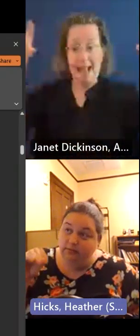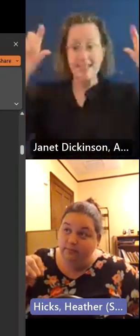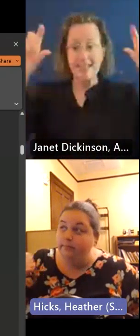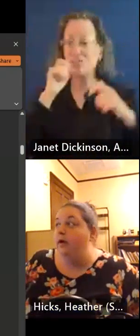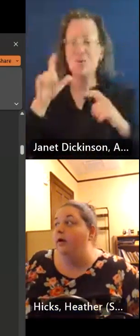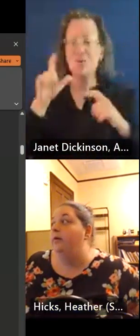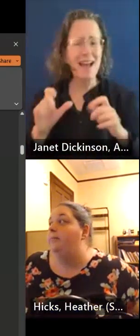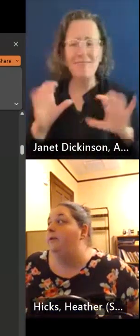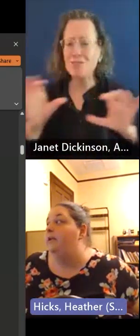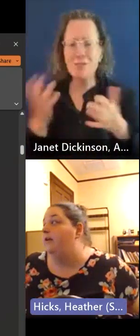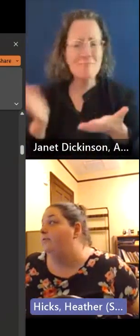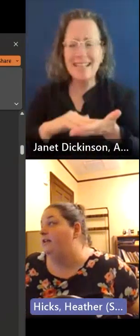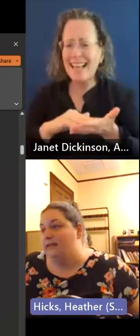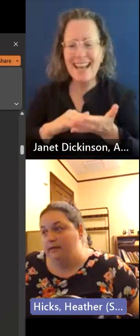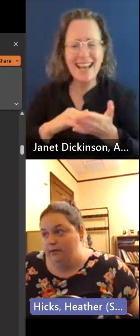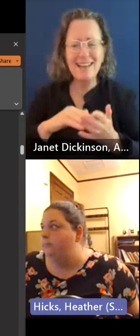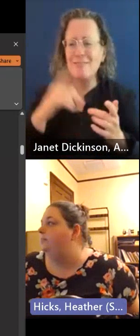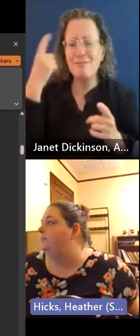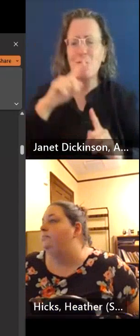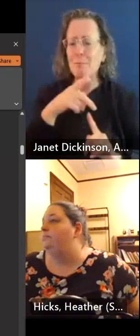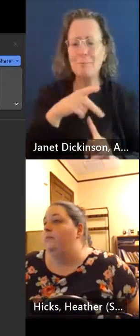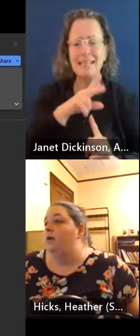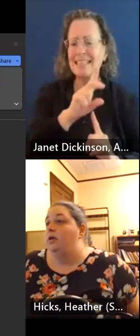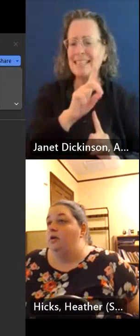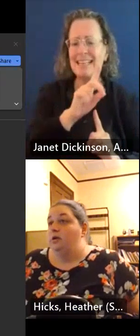in PDF, etc.